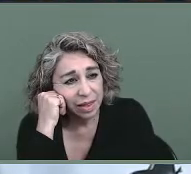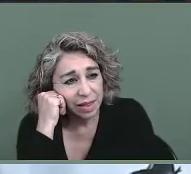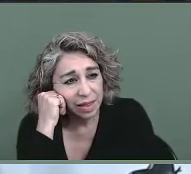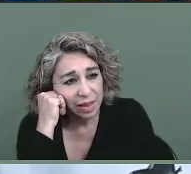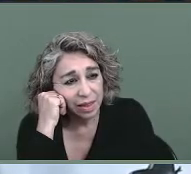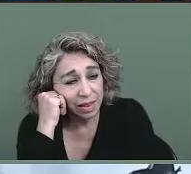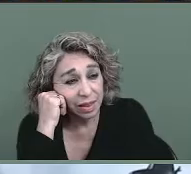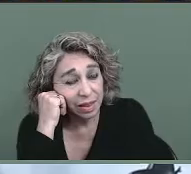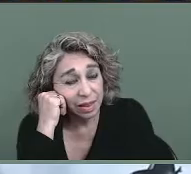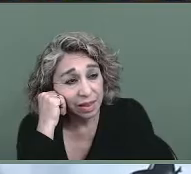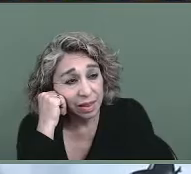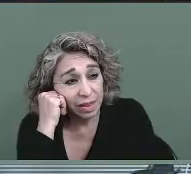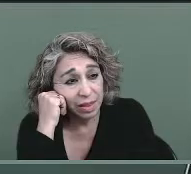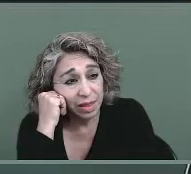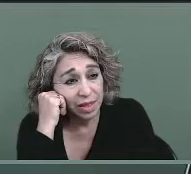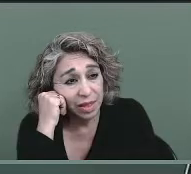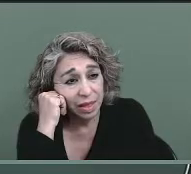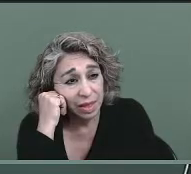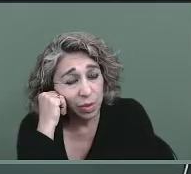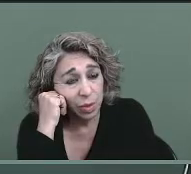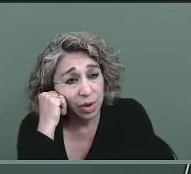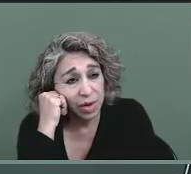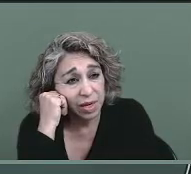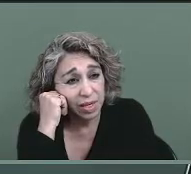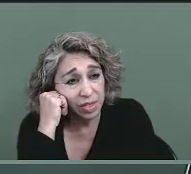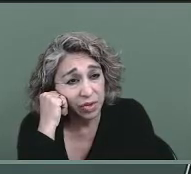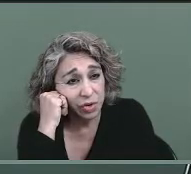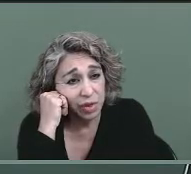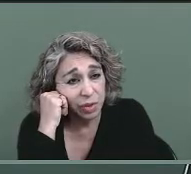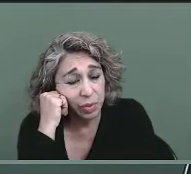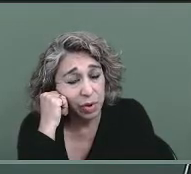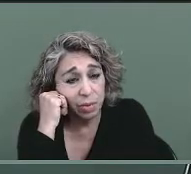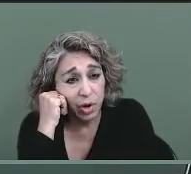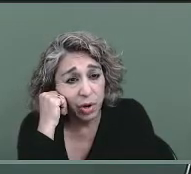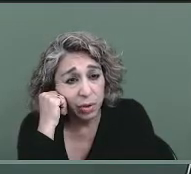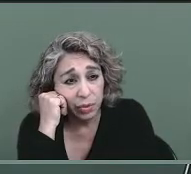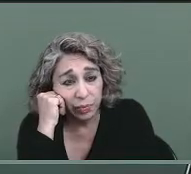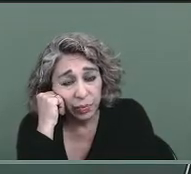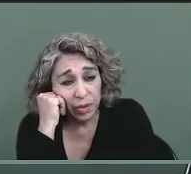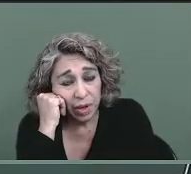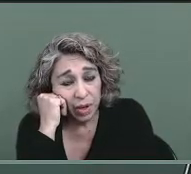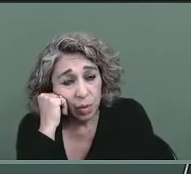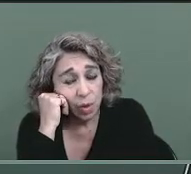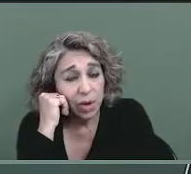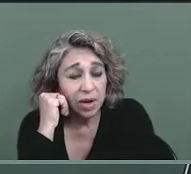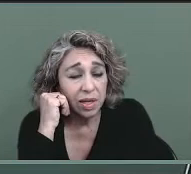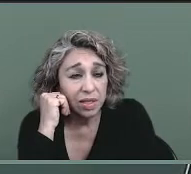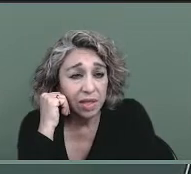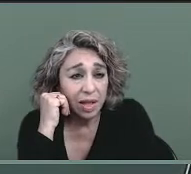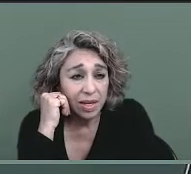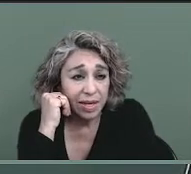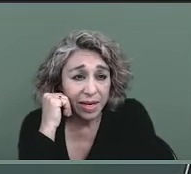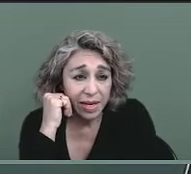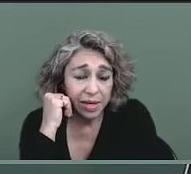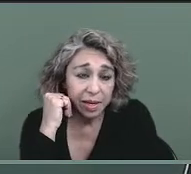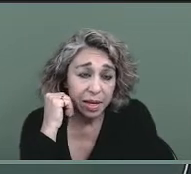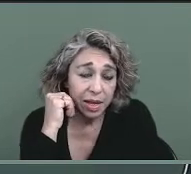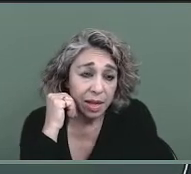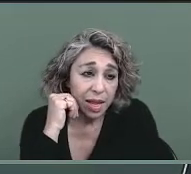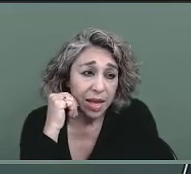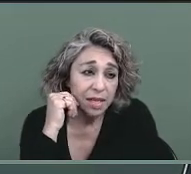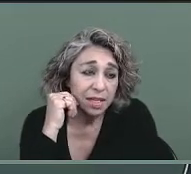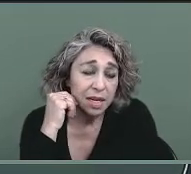thought they thought that we're gonna destroy that program no we're going to consolidate it